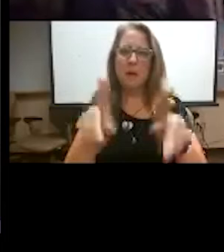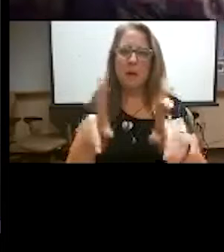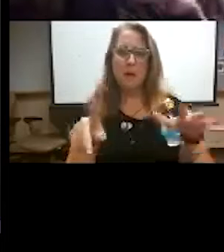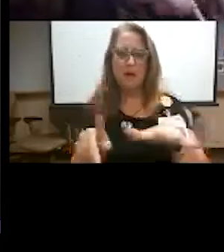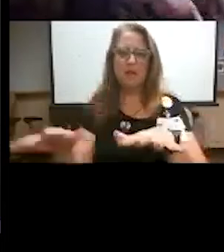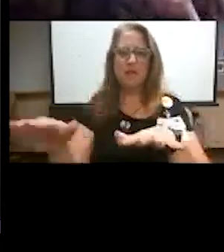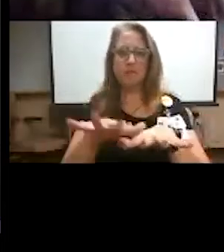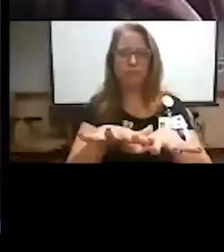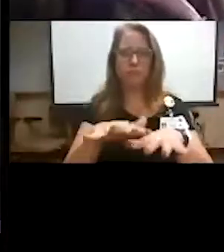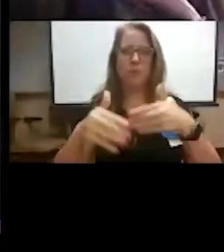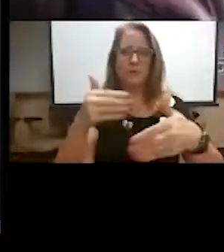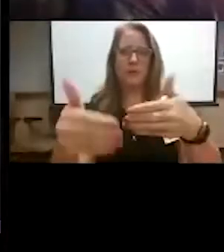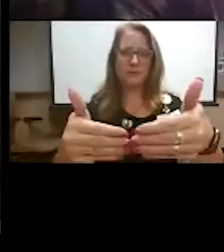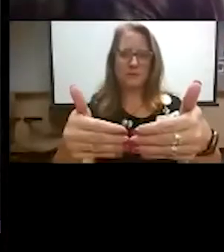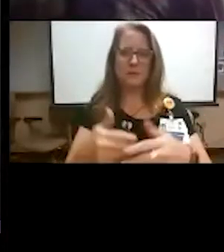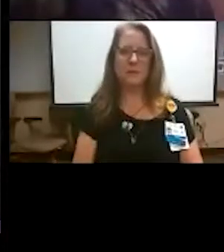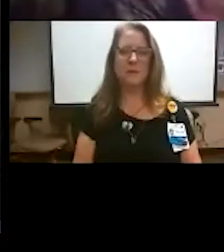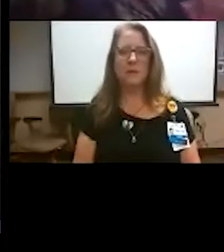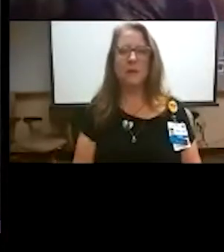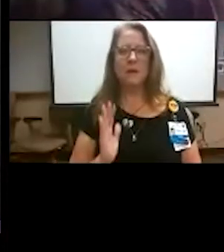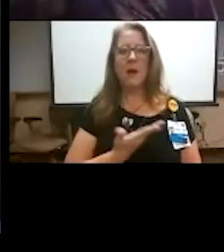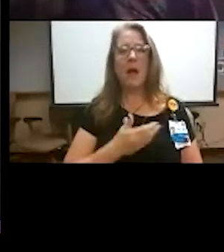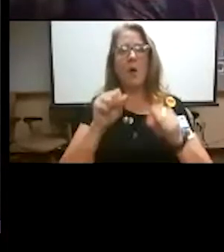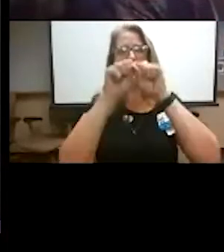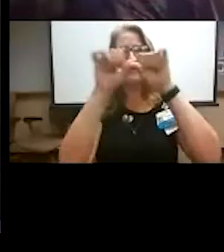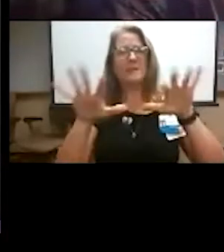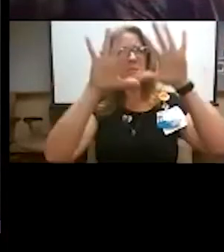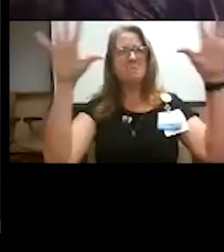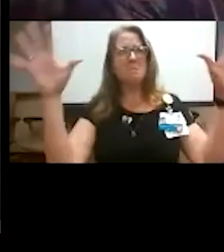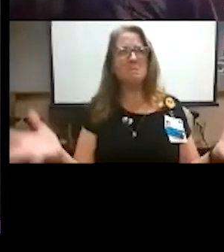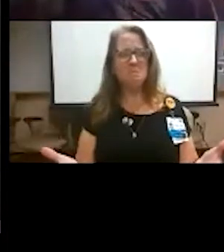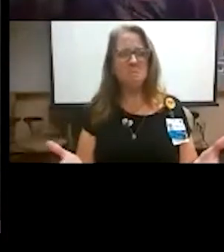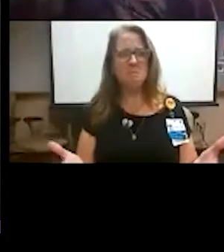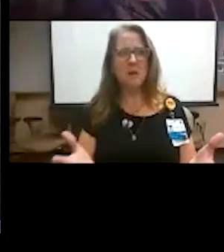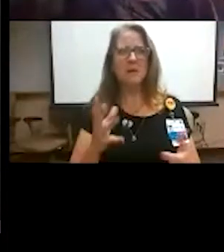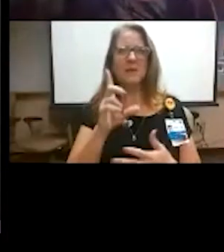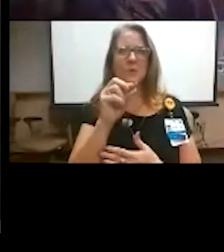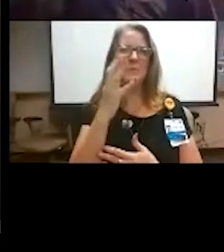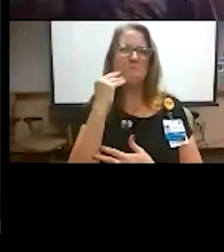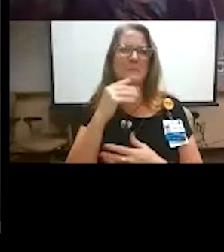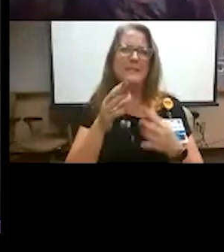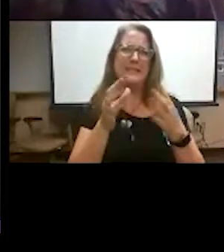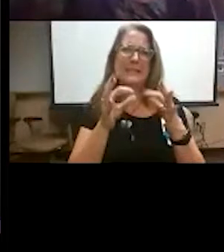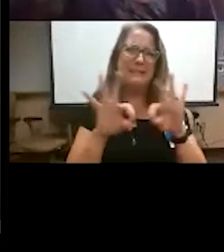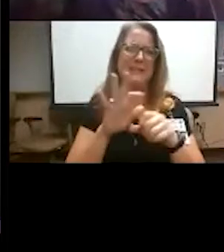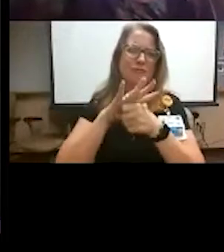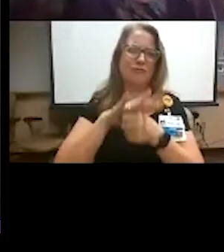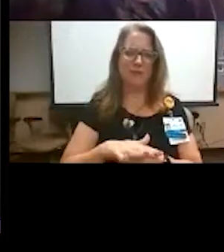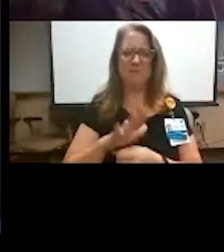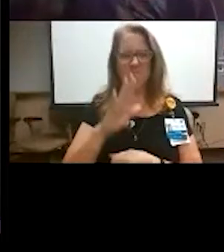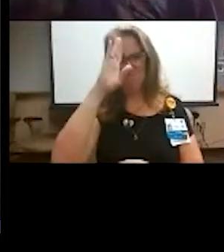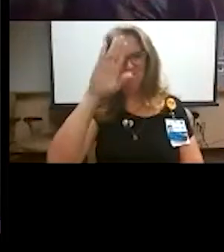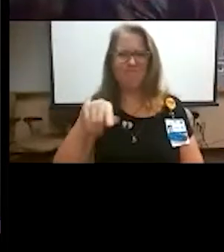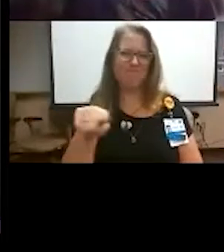process. Our systems as a whole are under significant stress. This does not come as a surprise to